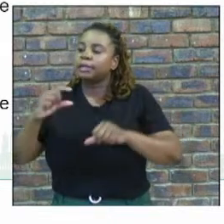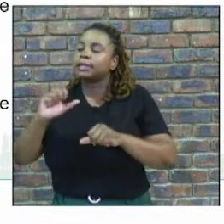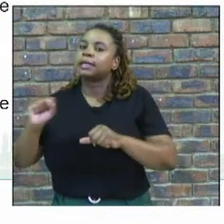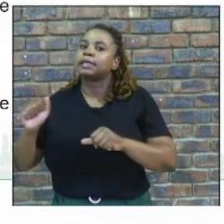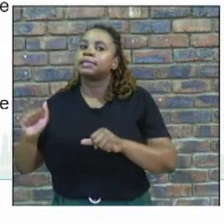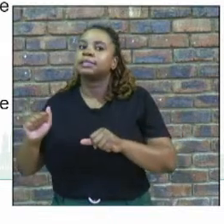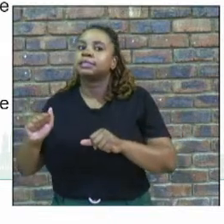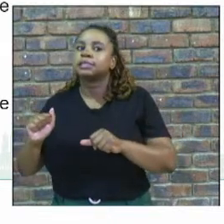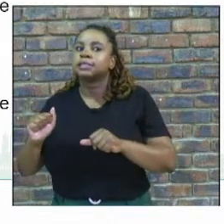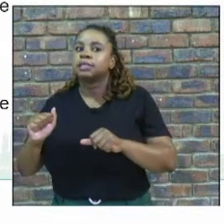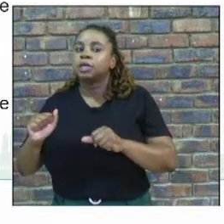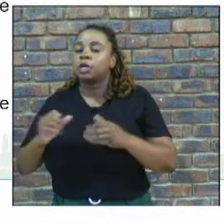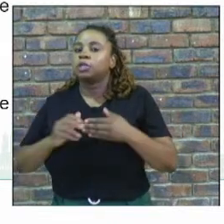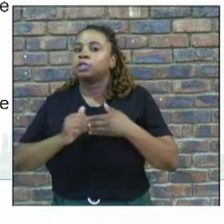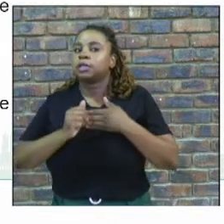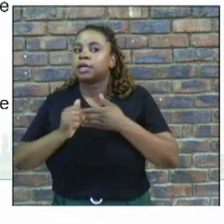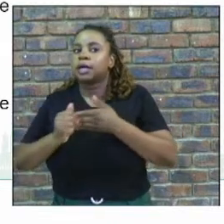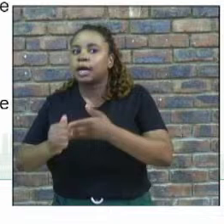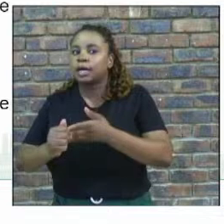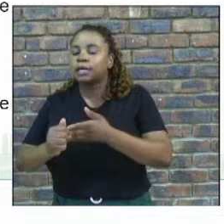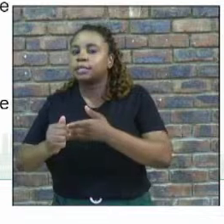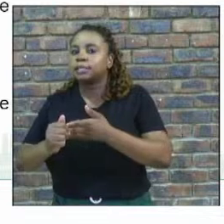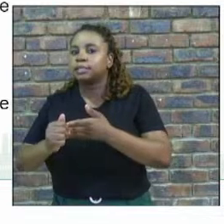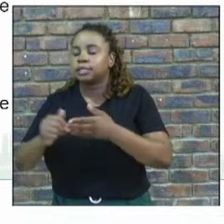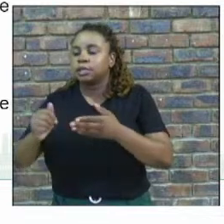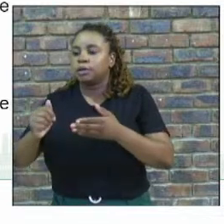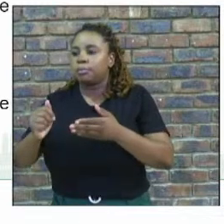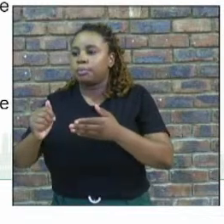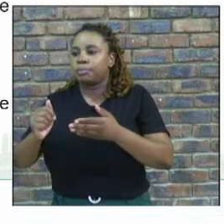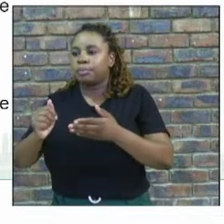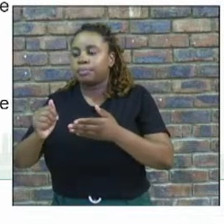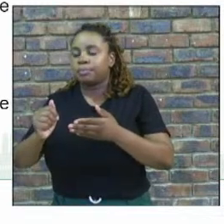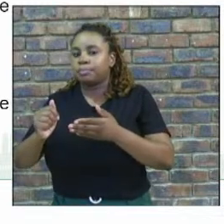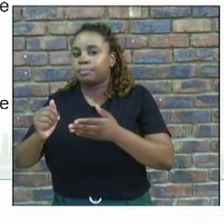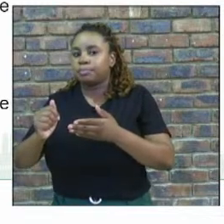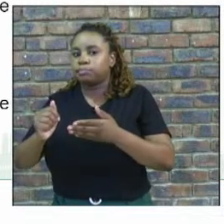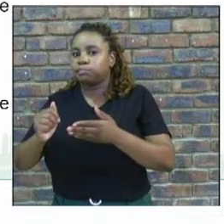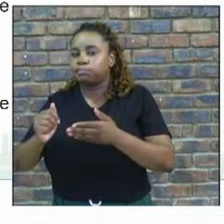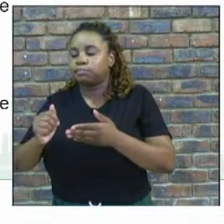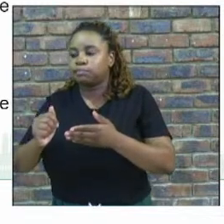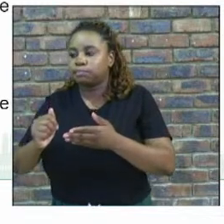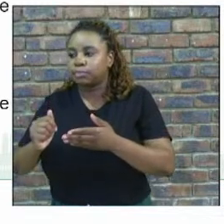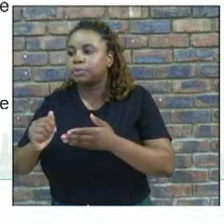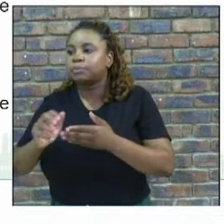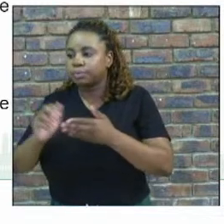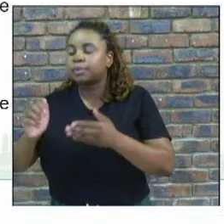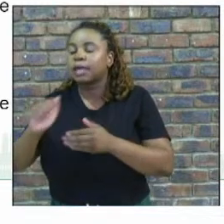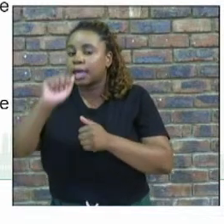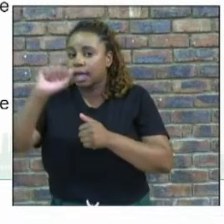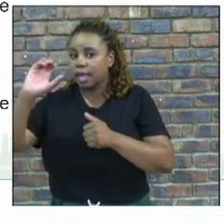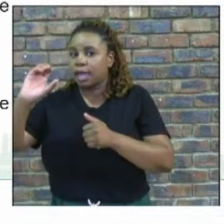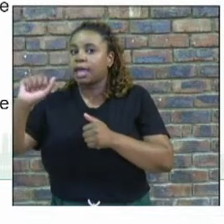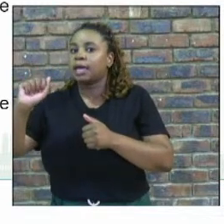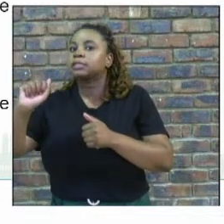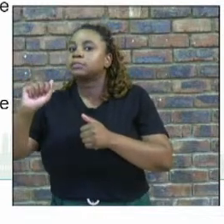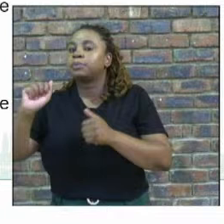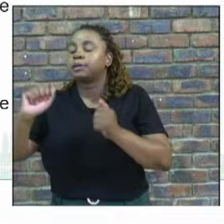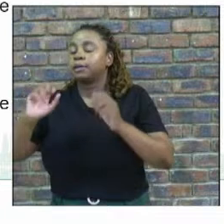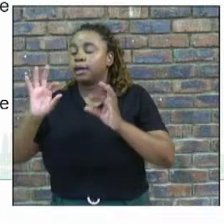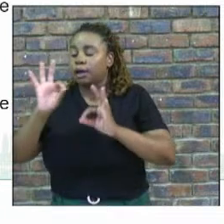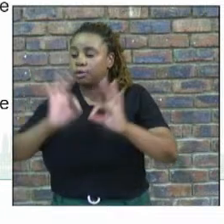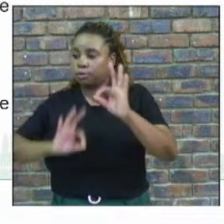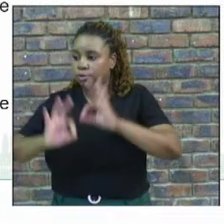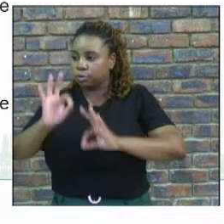regulated under what we call the Mineral and Petroleum Resource Development Act. So what we have done